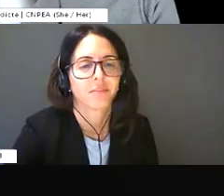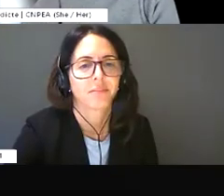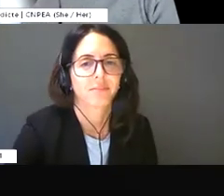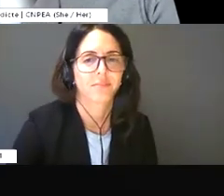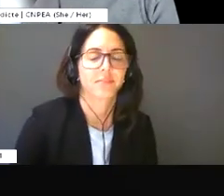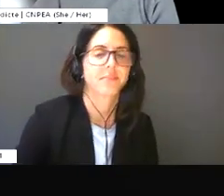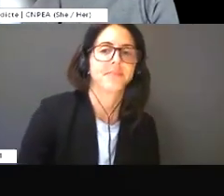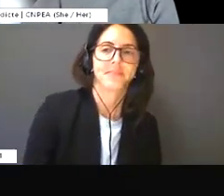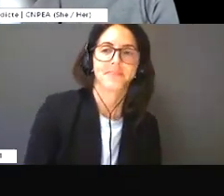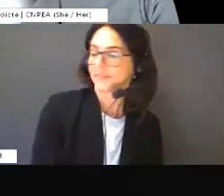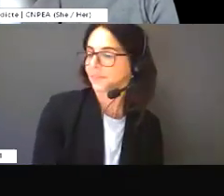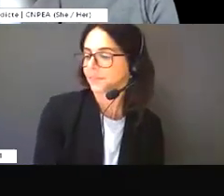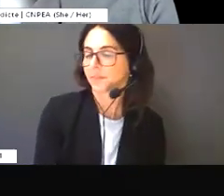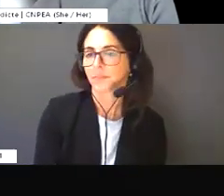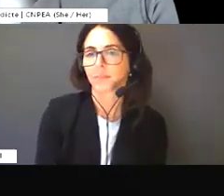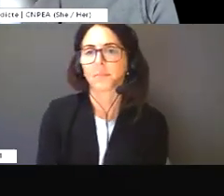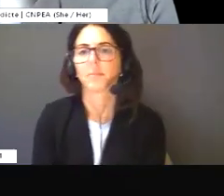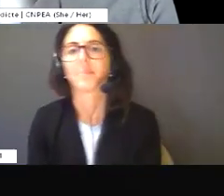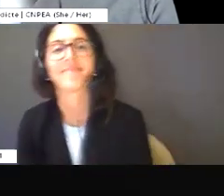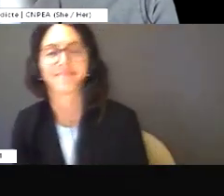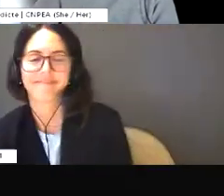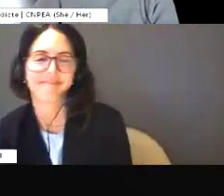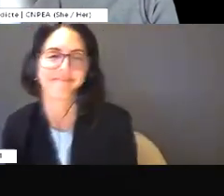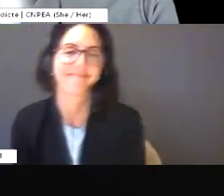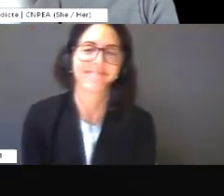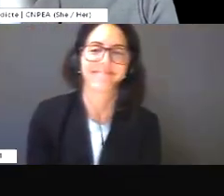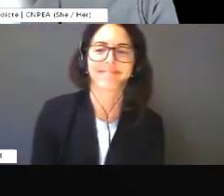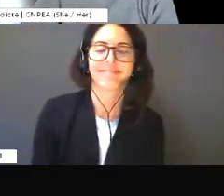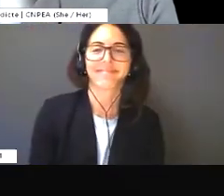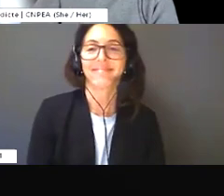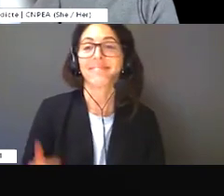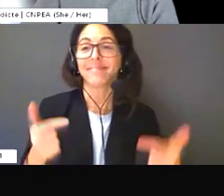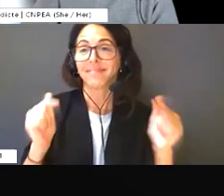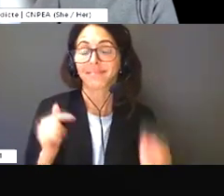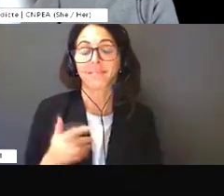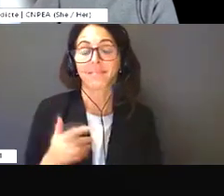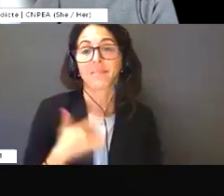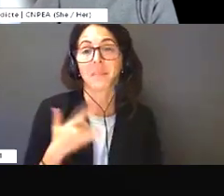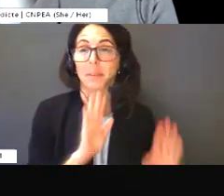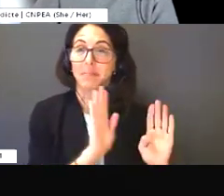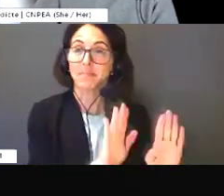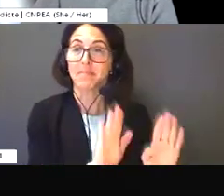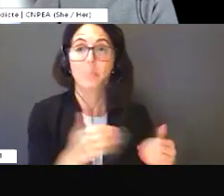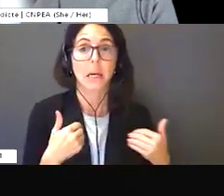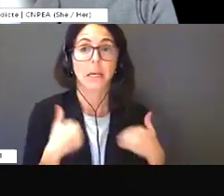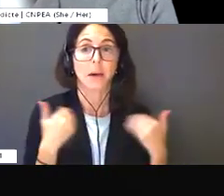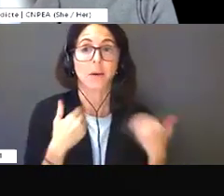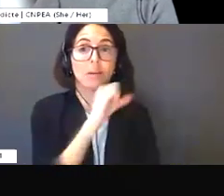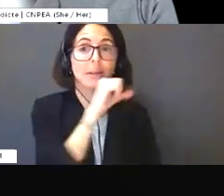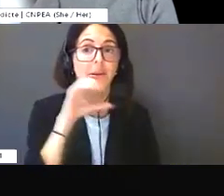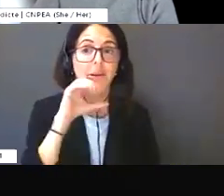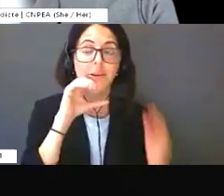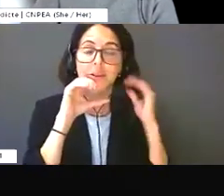I'm not sure about that, but I would say younger seniors have more